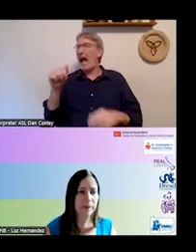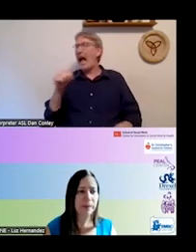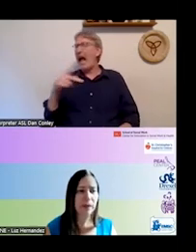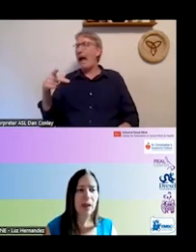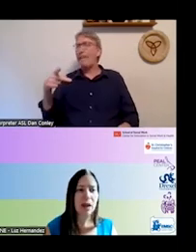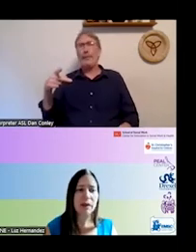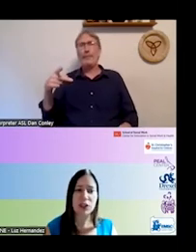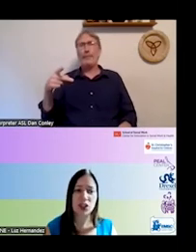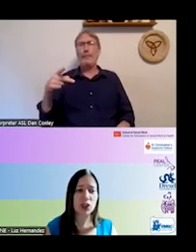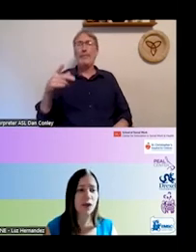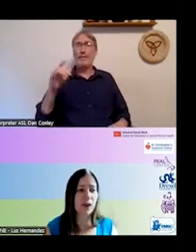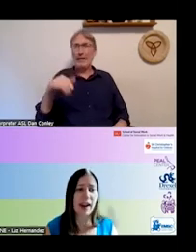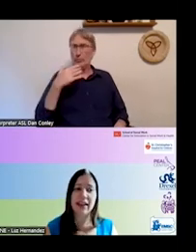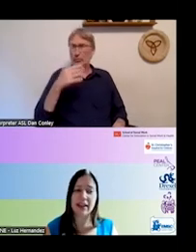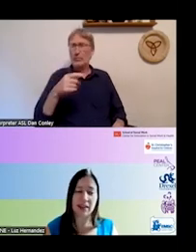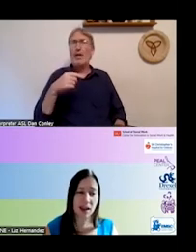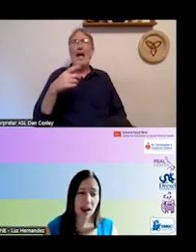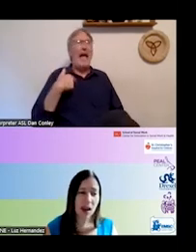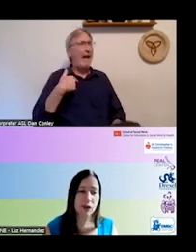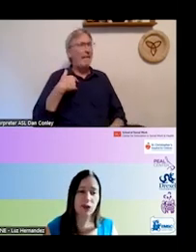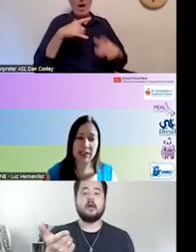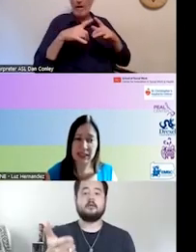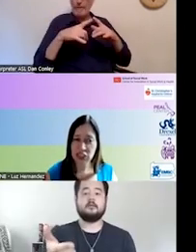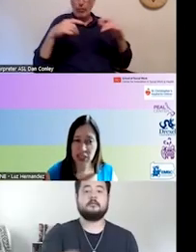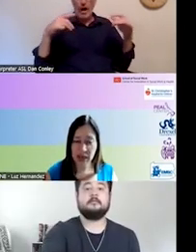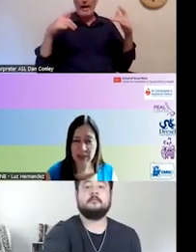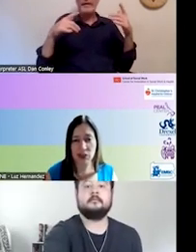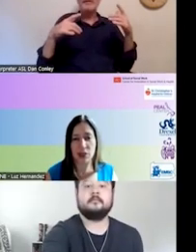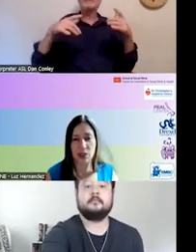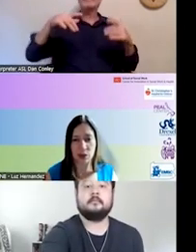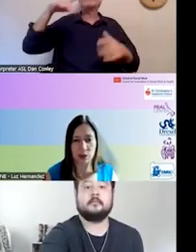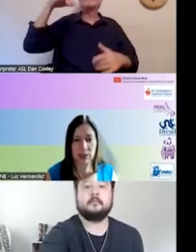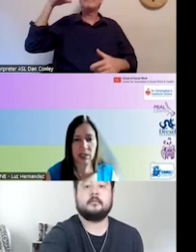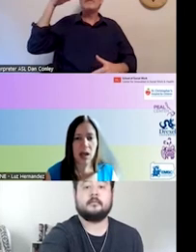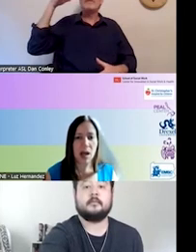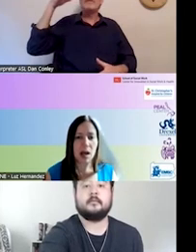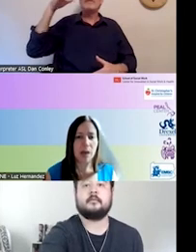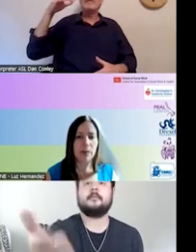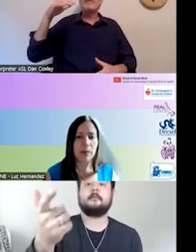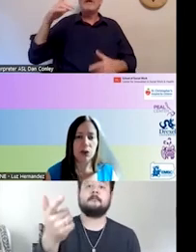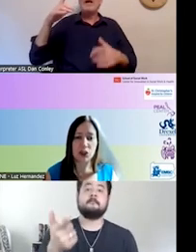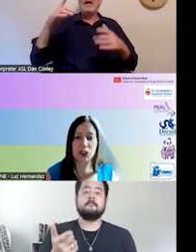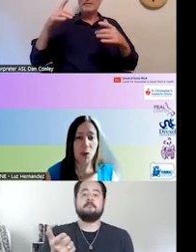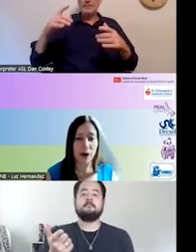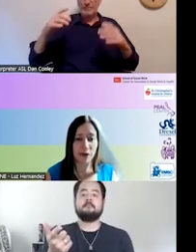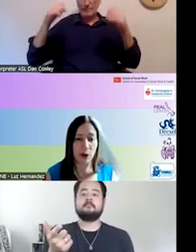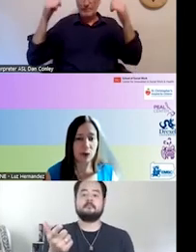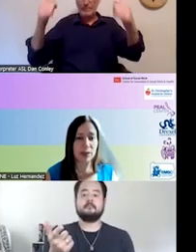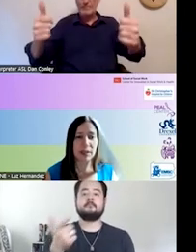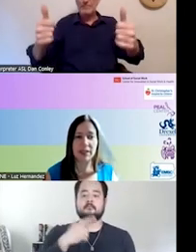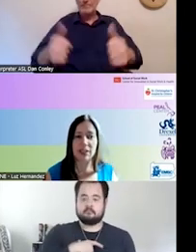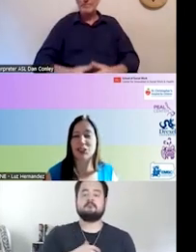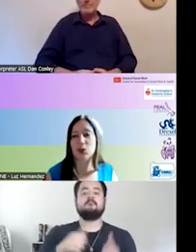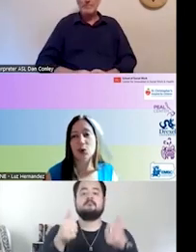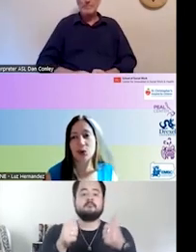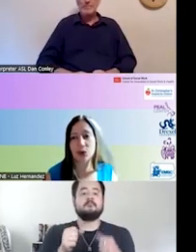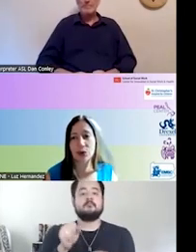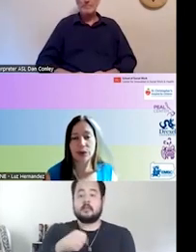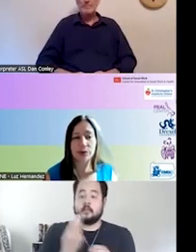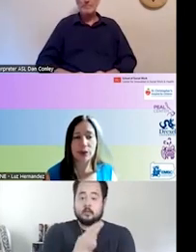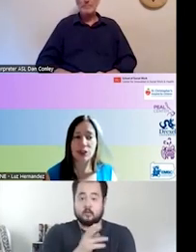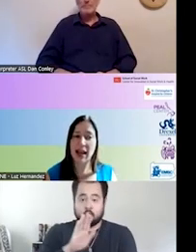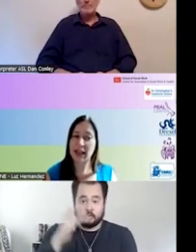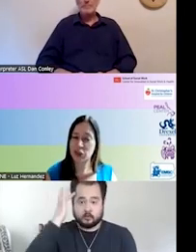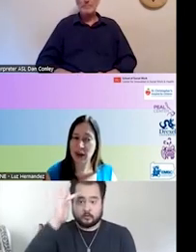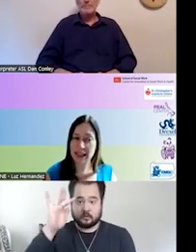county. There's also a variety of translation apps that you can use using your smartphones, such as